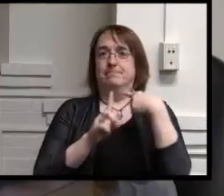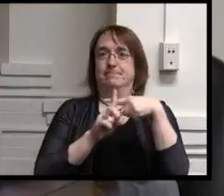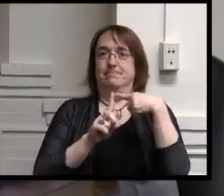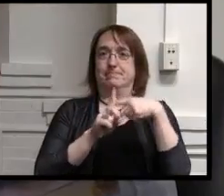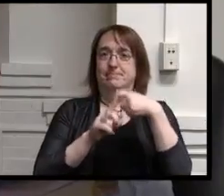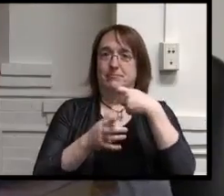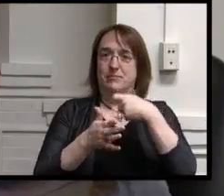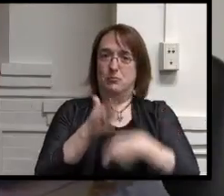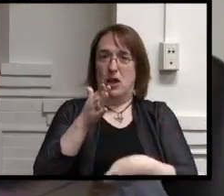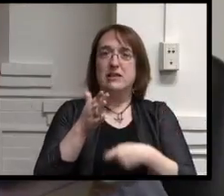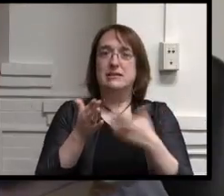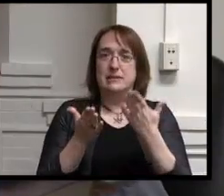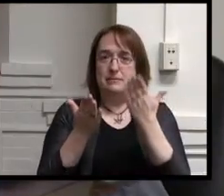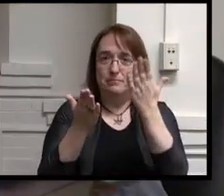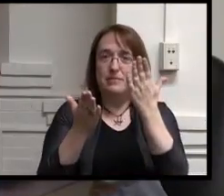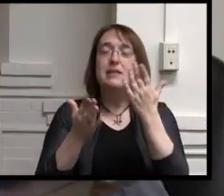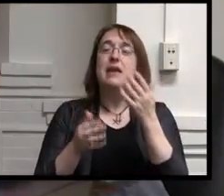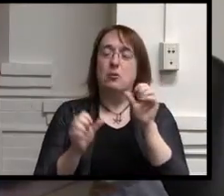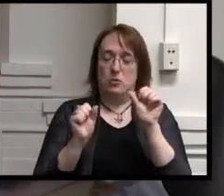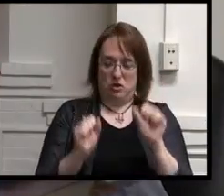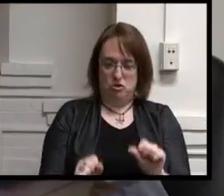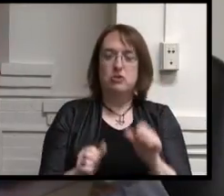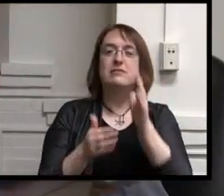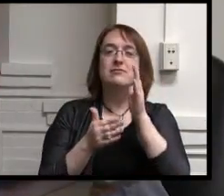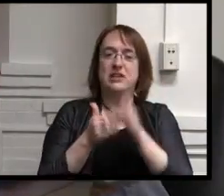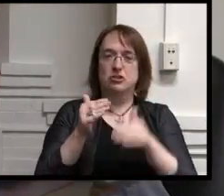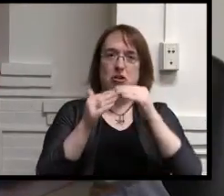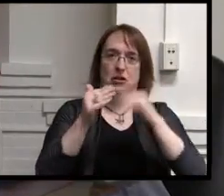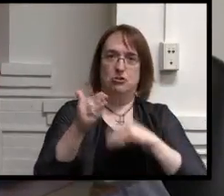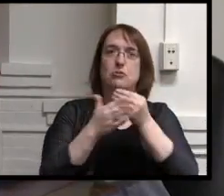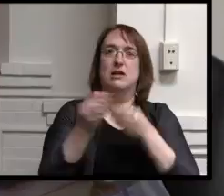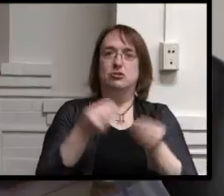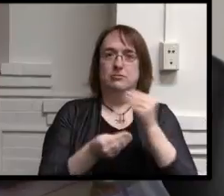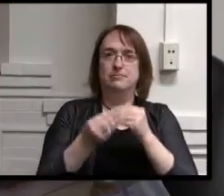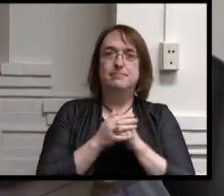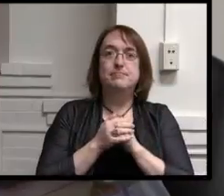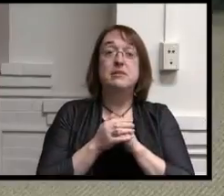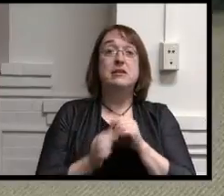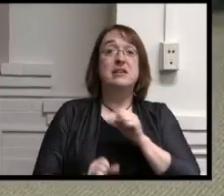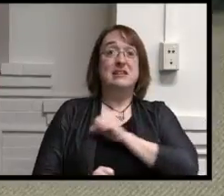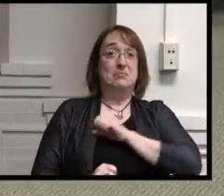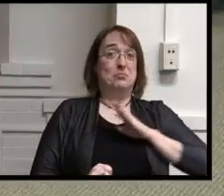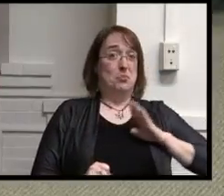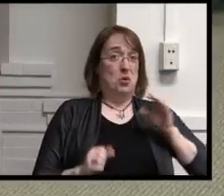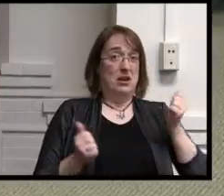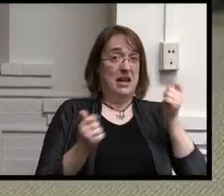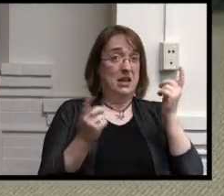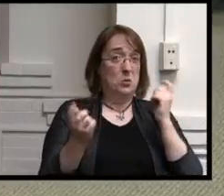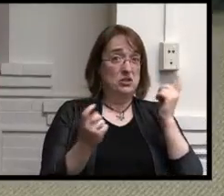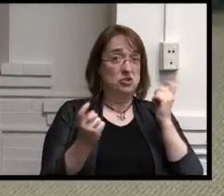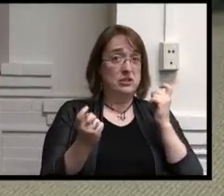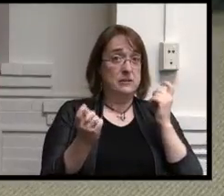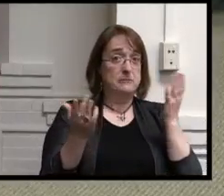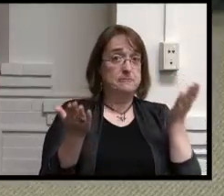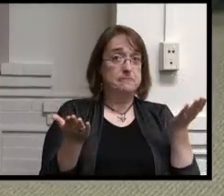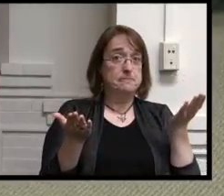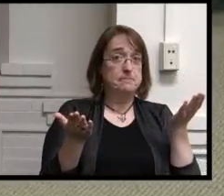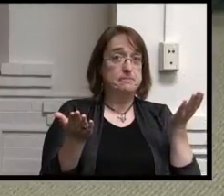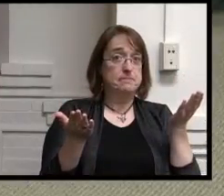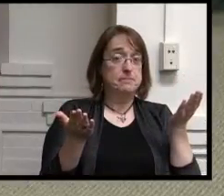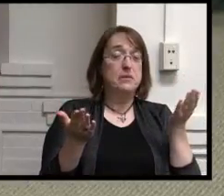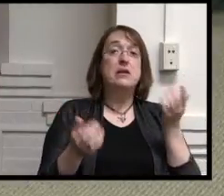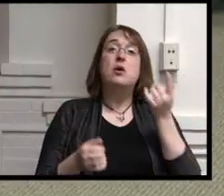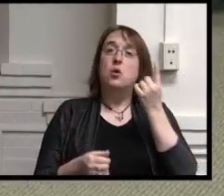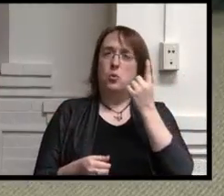and this is why we're able to complete the project well under budget. Anybody from the board have any questions or comments? Well, there was